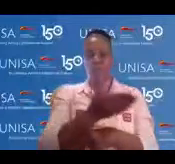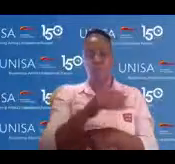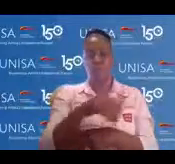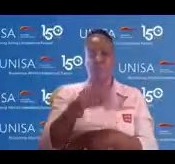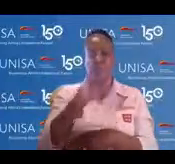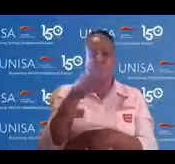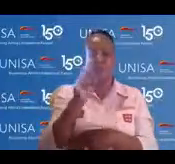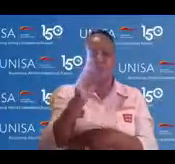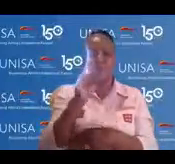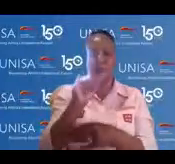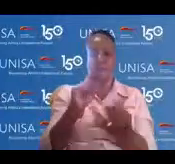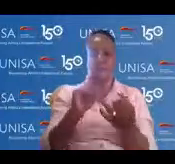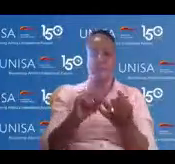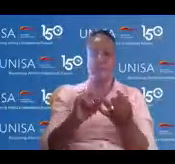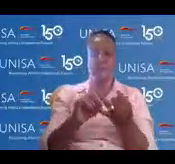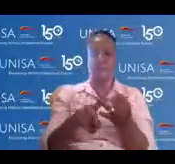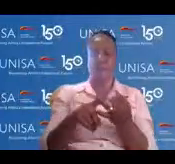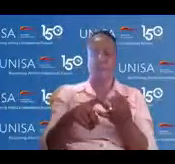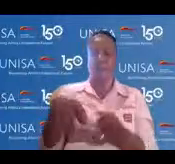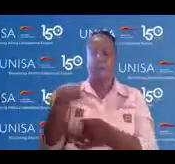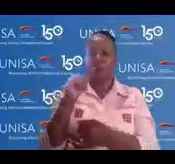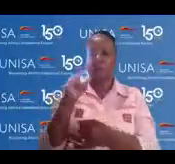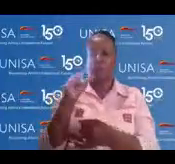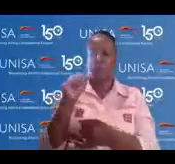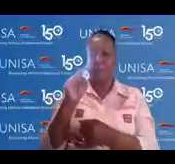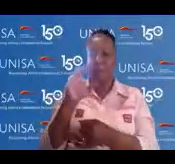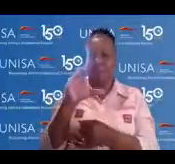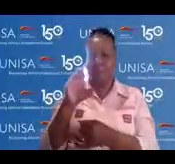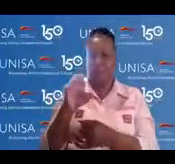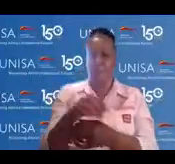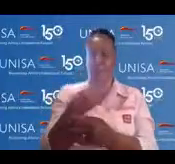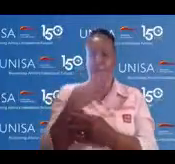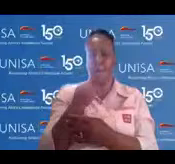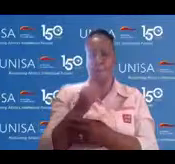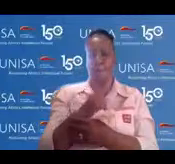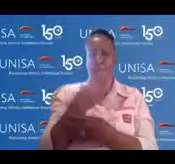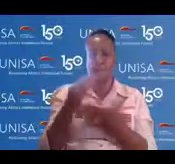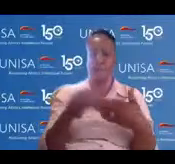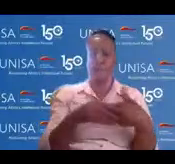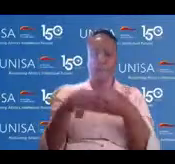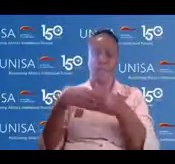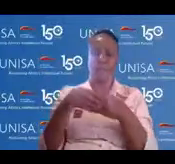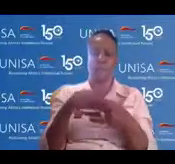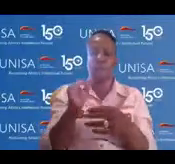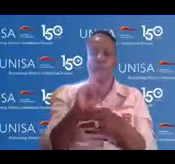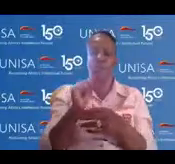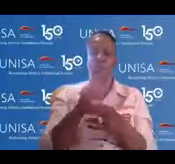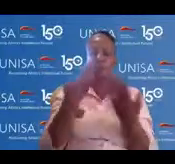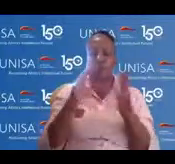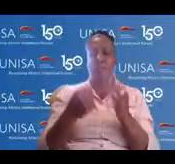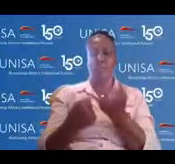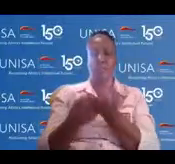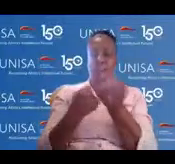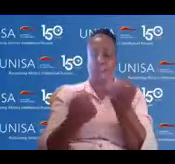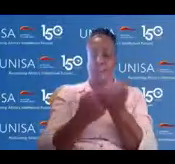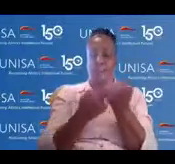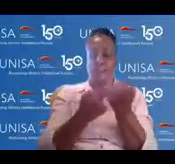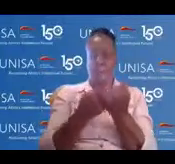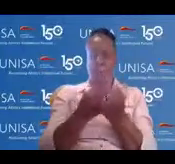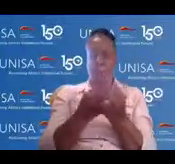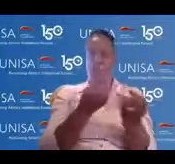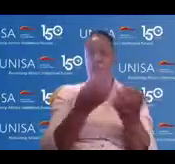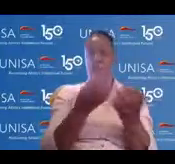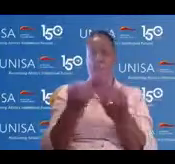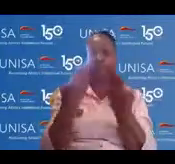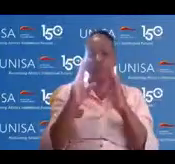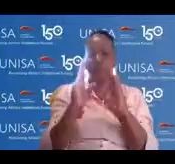colleague, Ms. Kwanele, to please guide us on this. What student support is offered by the Student Support Contact Center?